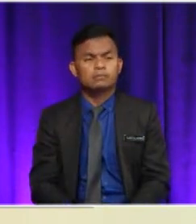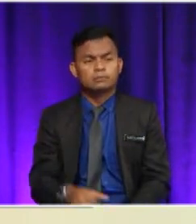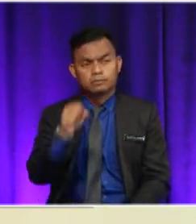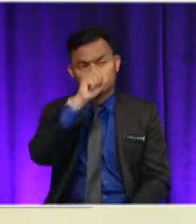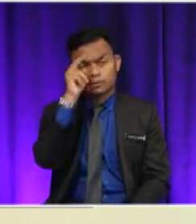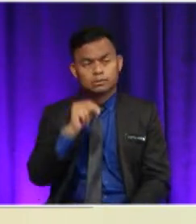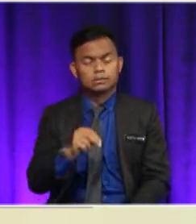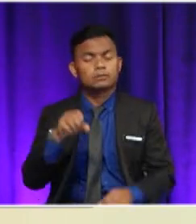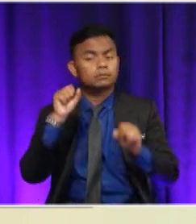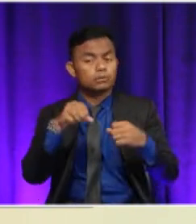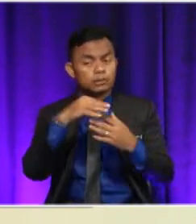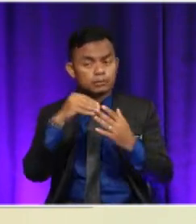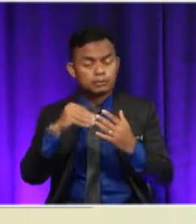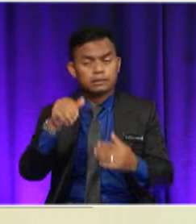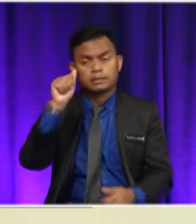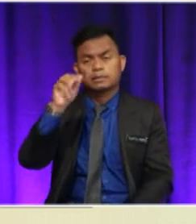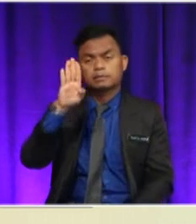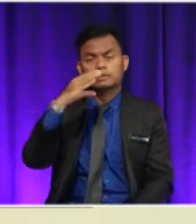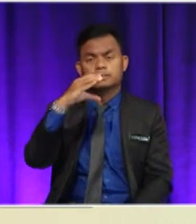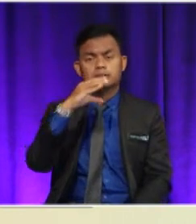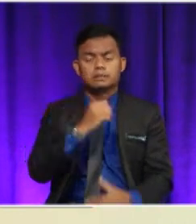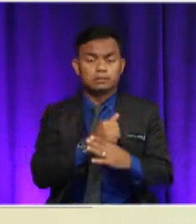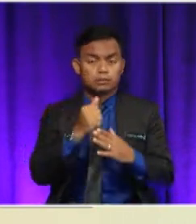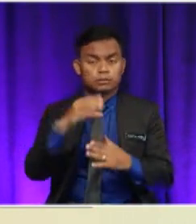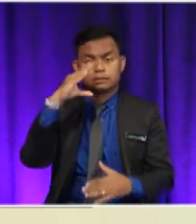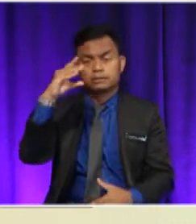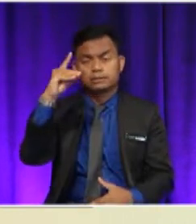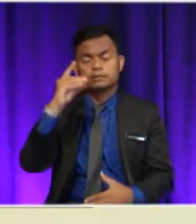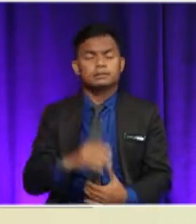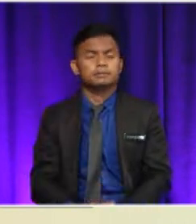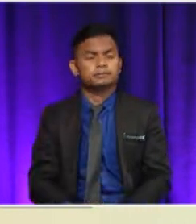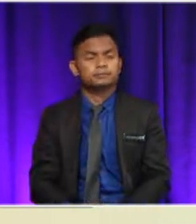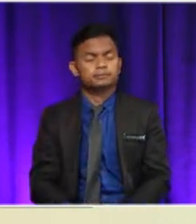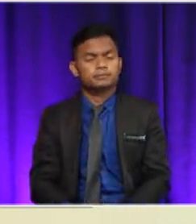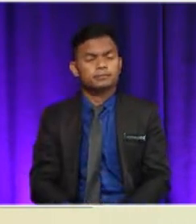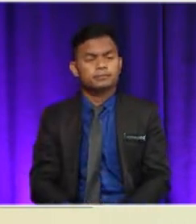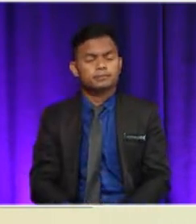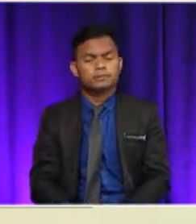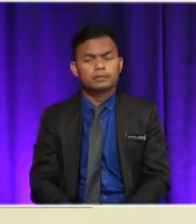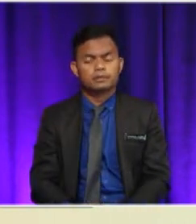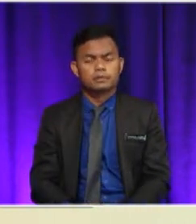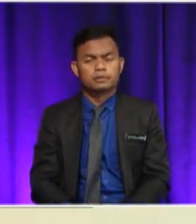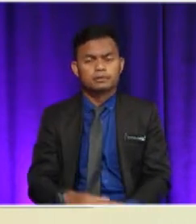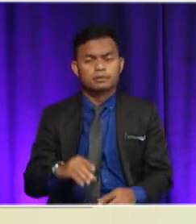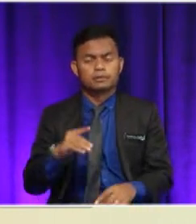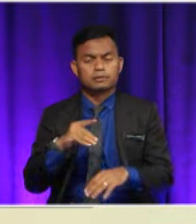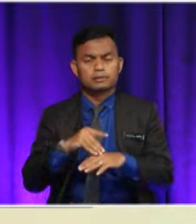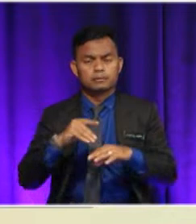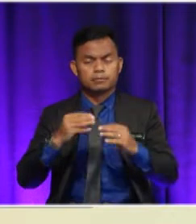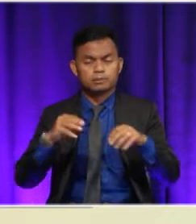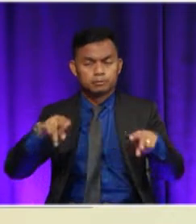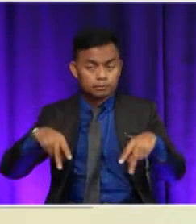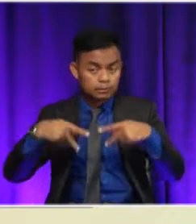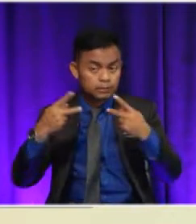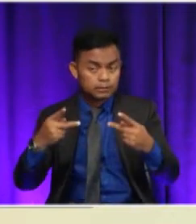D. So this is question number 1. When Stafford said that he was going to walk the Amazon,